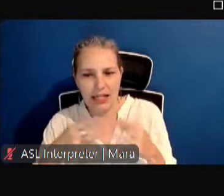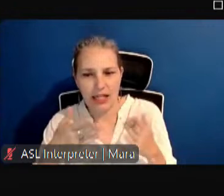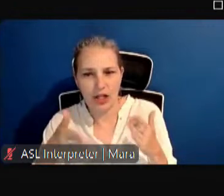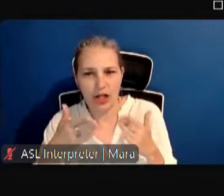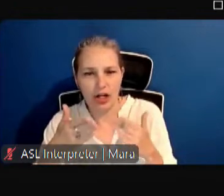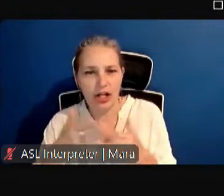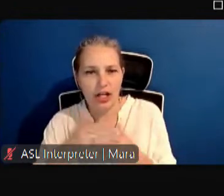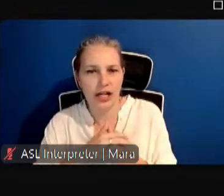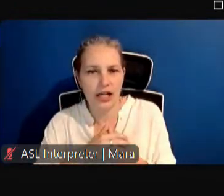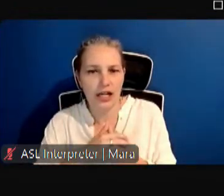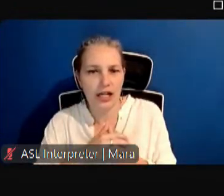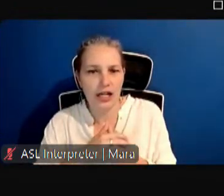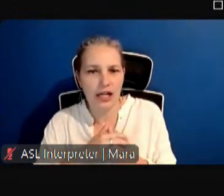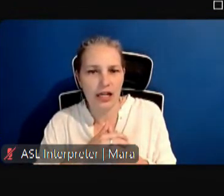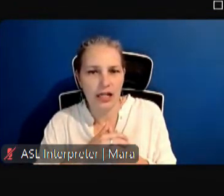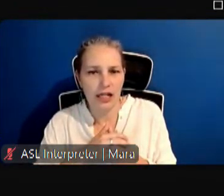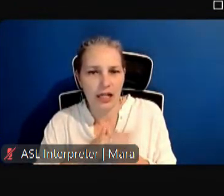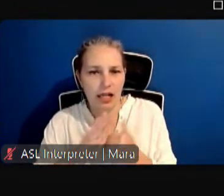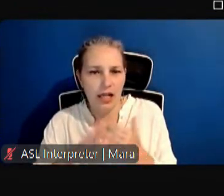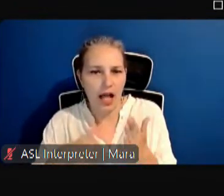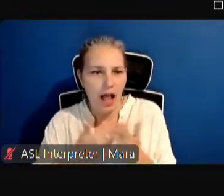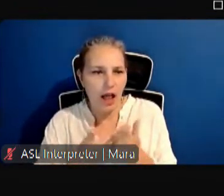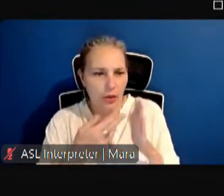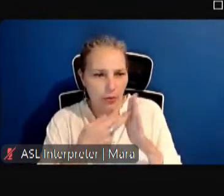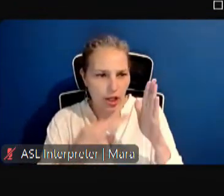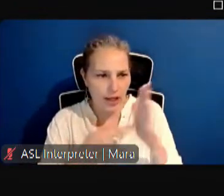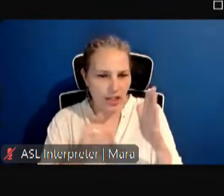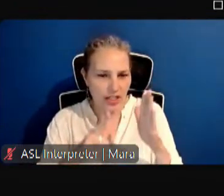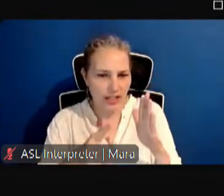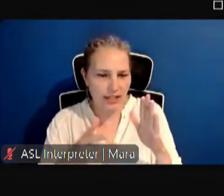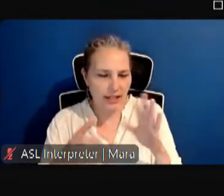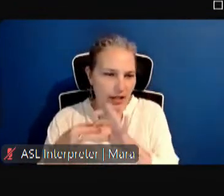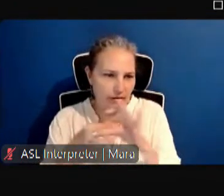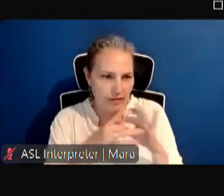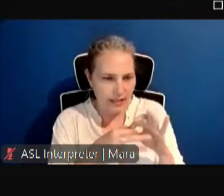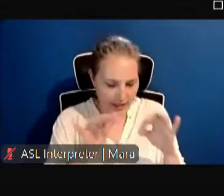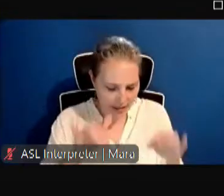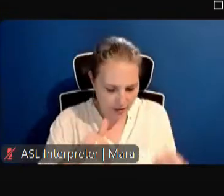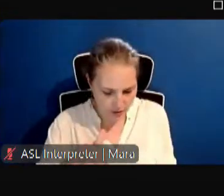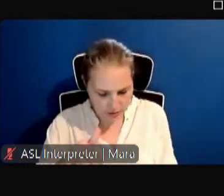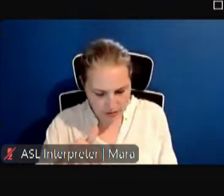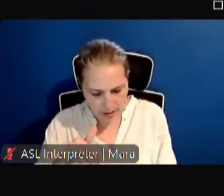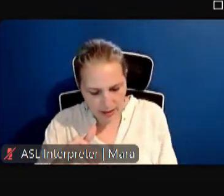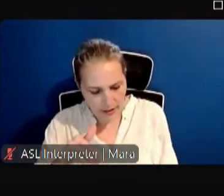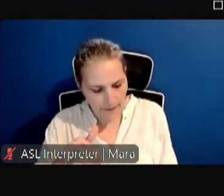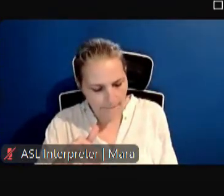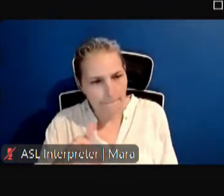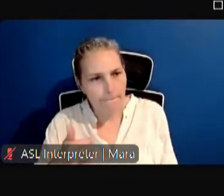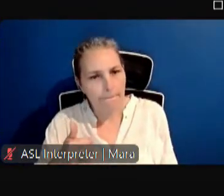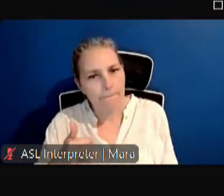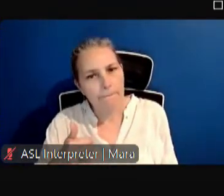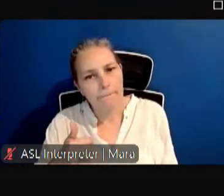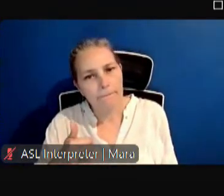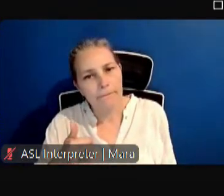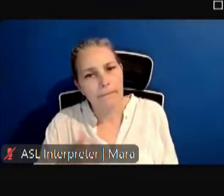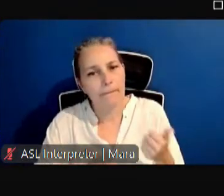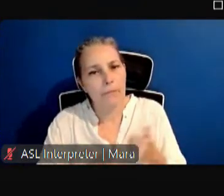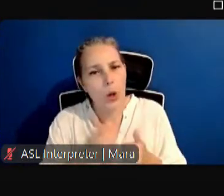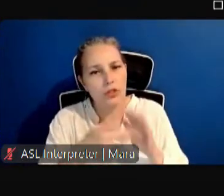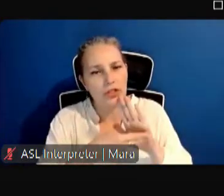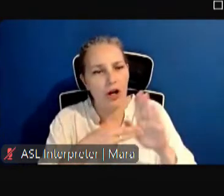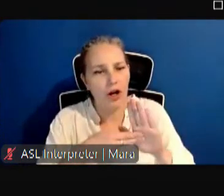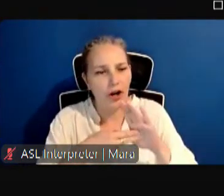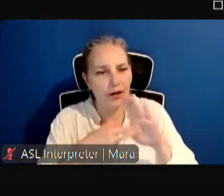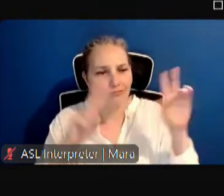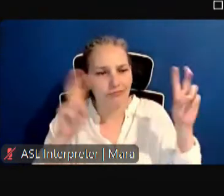The regulations that apply to these signs, most of these signs fall into the category of outdoor advertising signs.